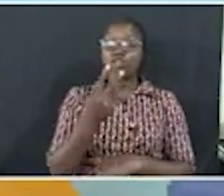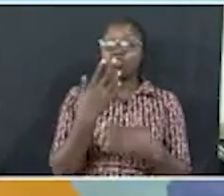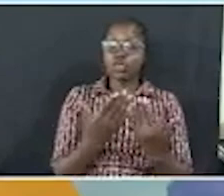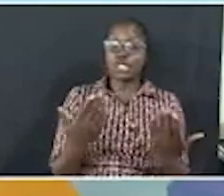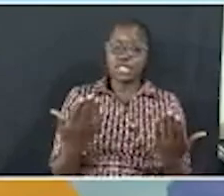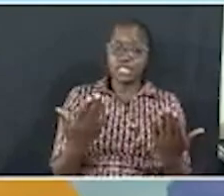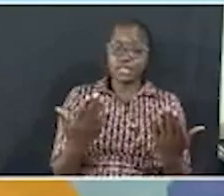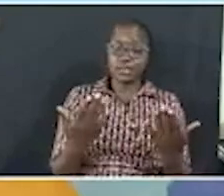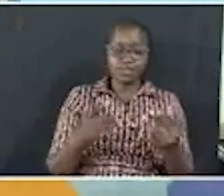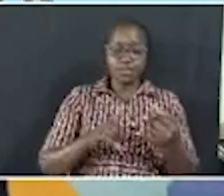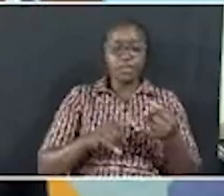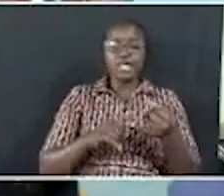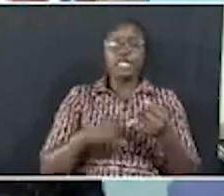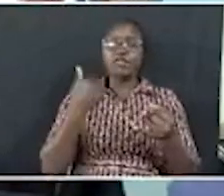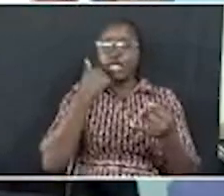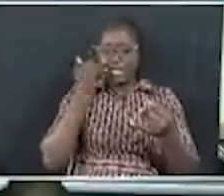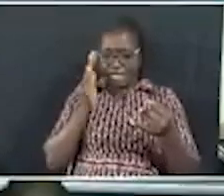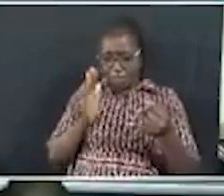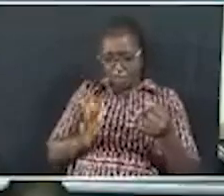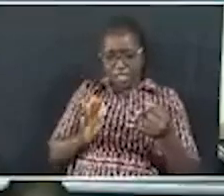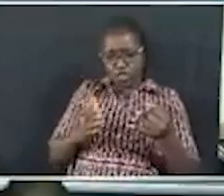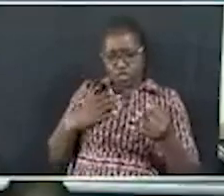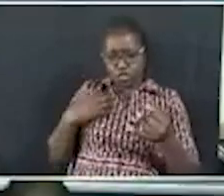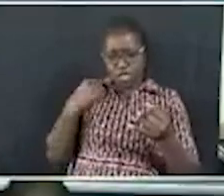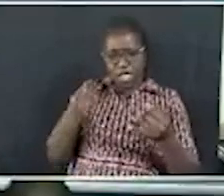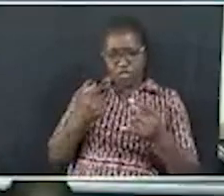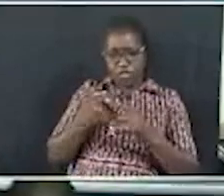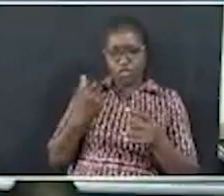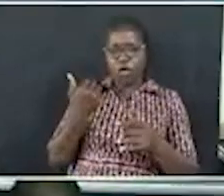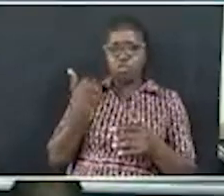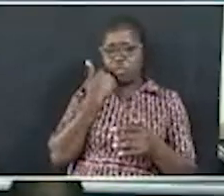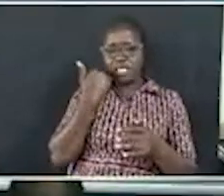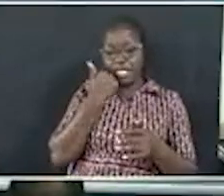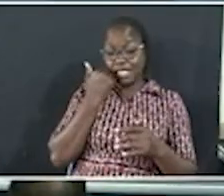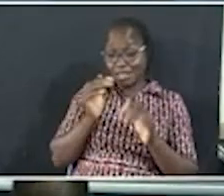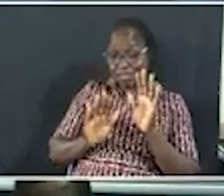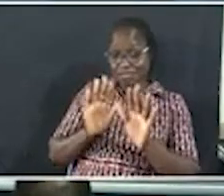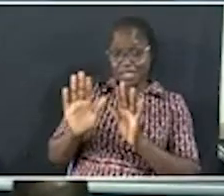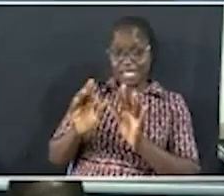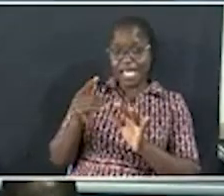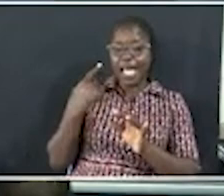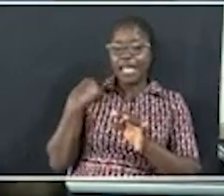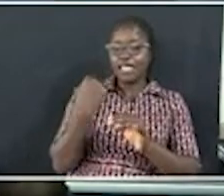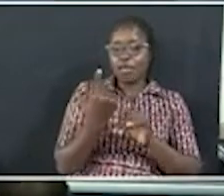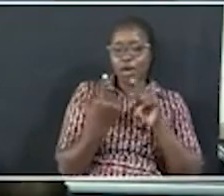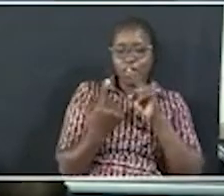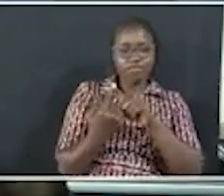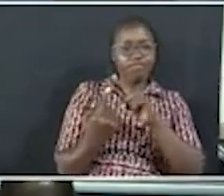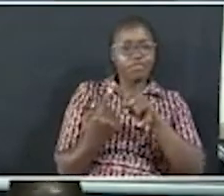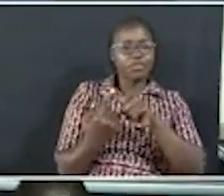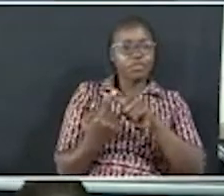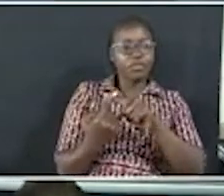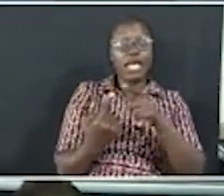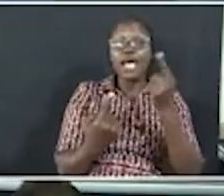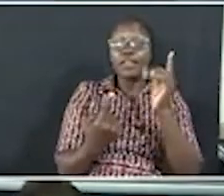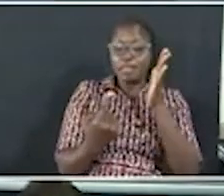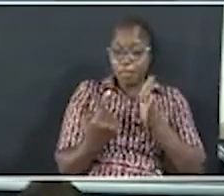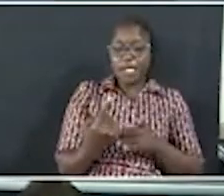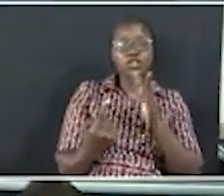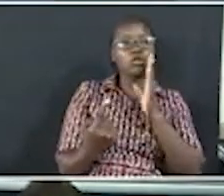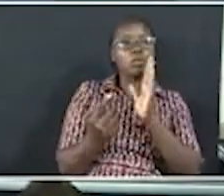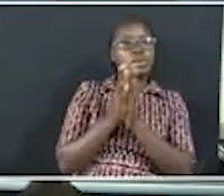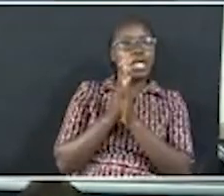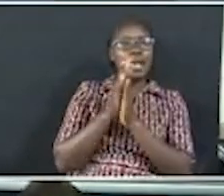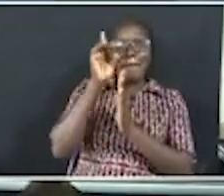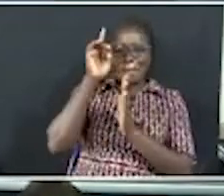things. For a sick person to recover from their sickness, number one, the one praying must